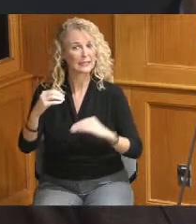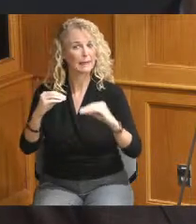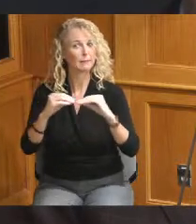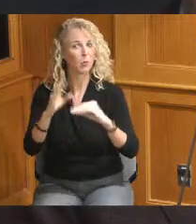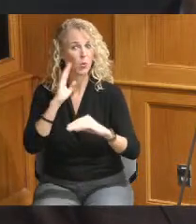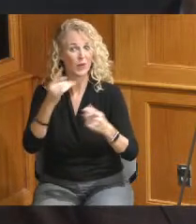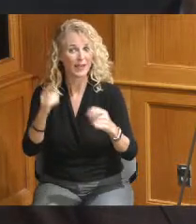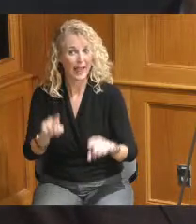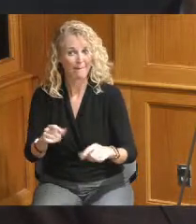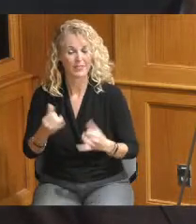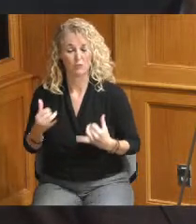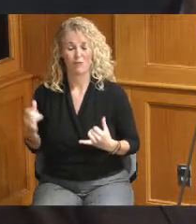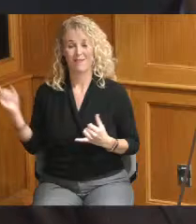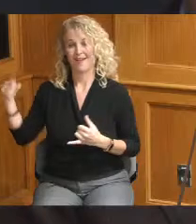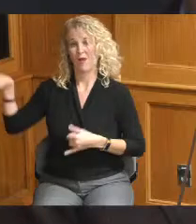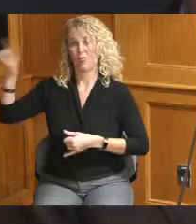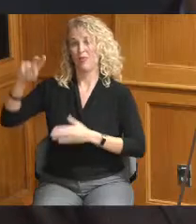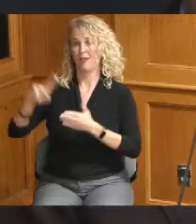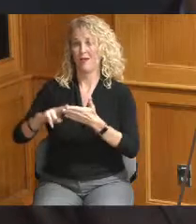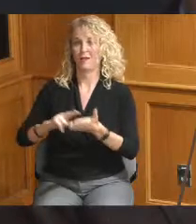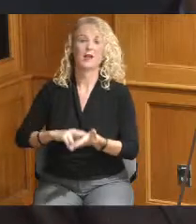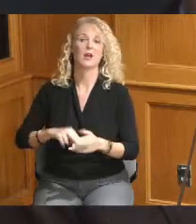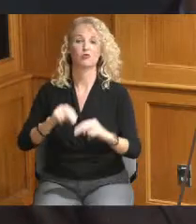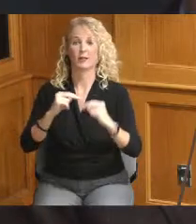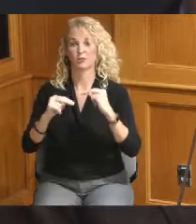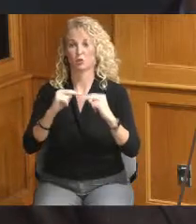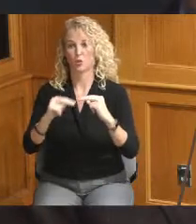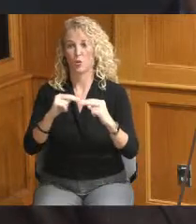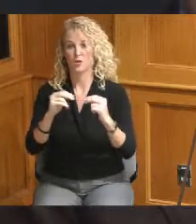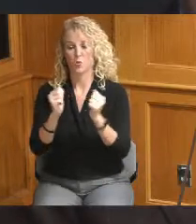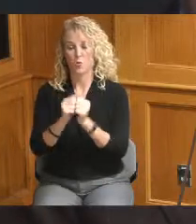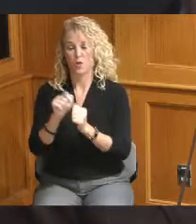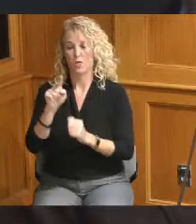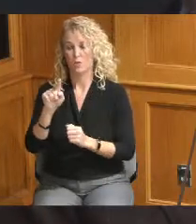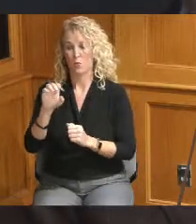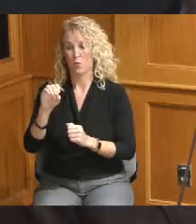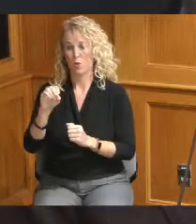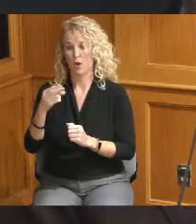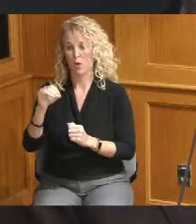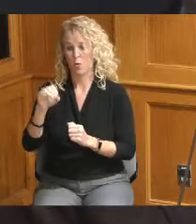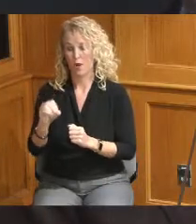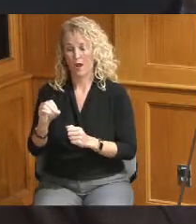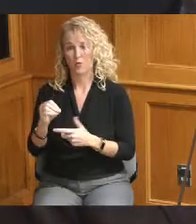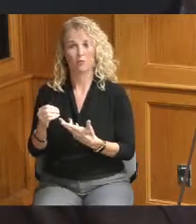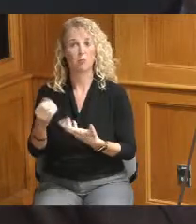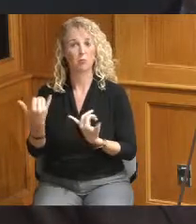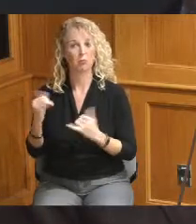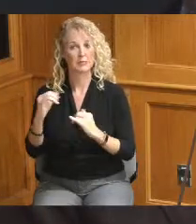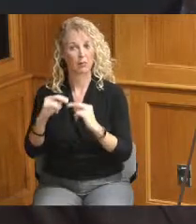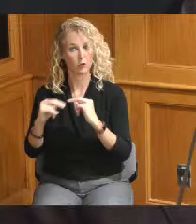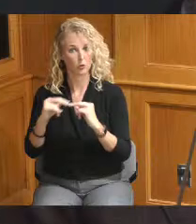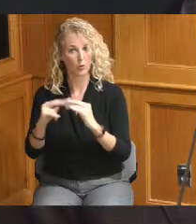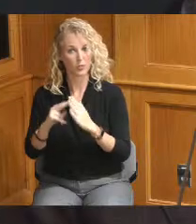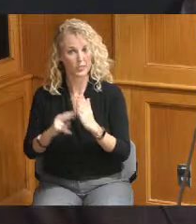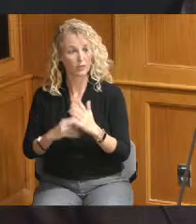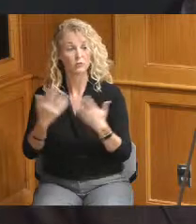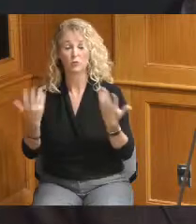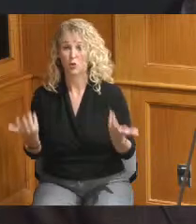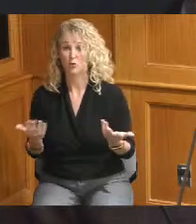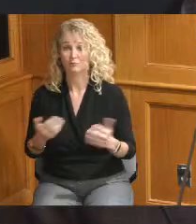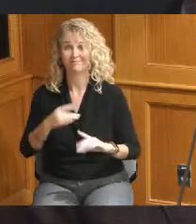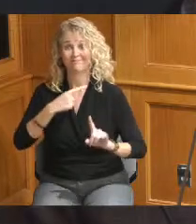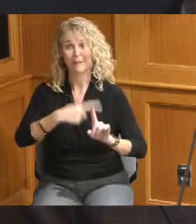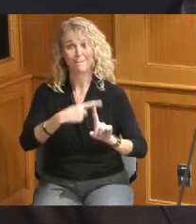contract negotiations with the people at One Ohio who are doing that work on behalf of all the counties throughout the state. So that's